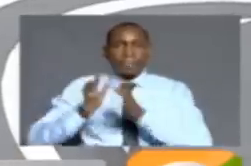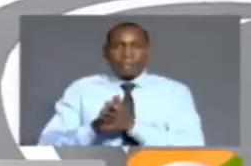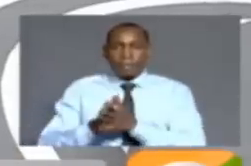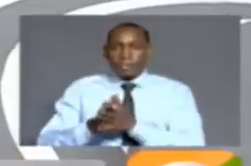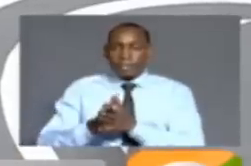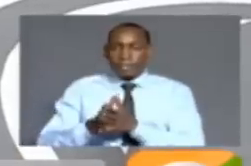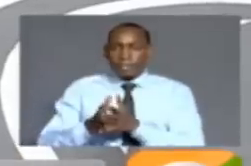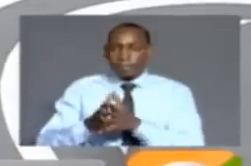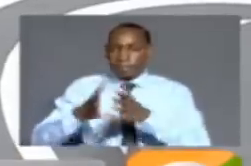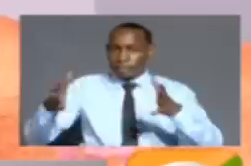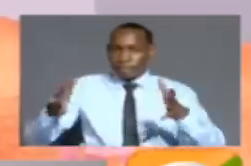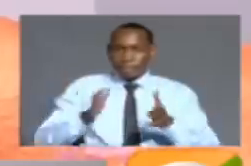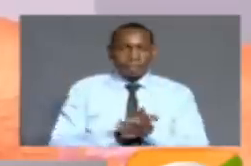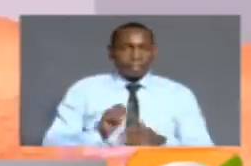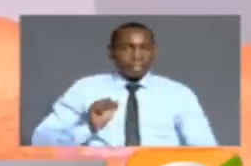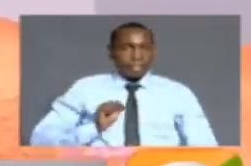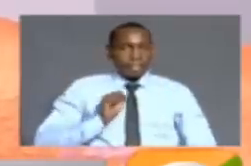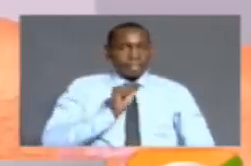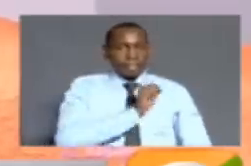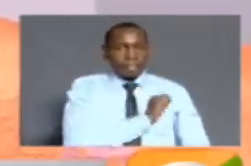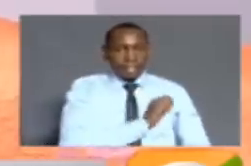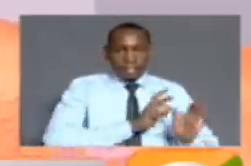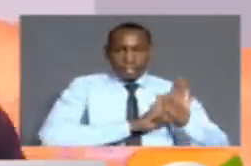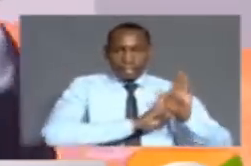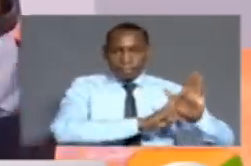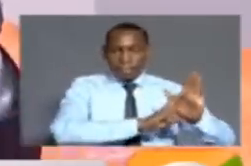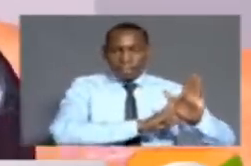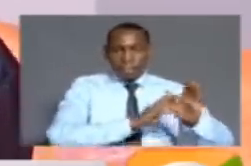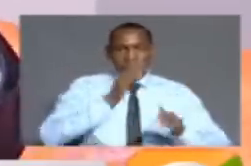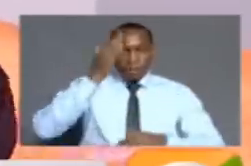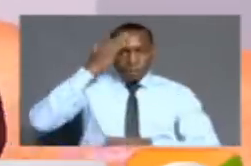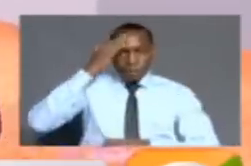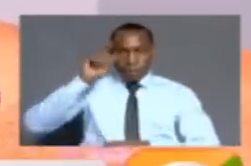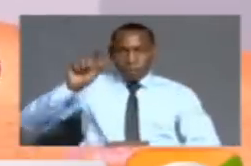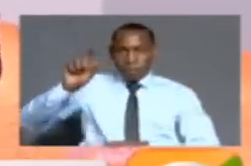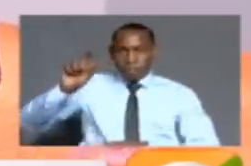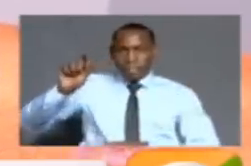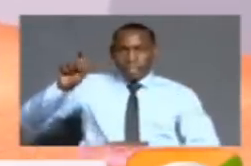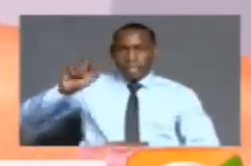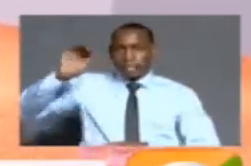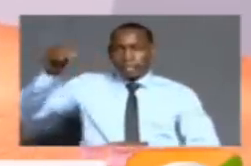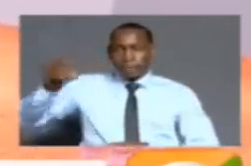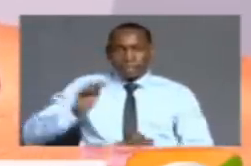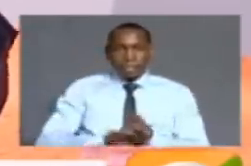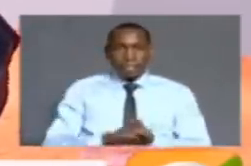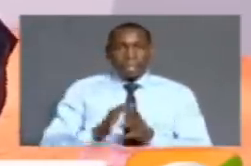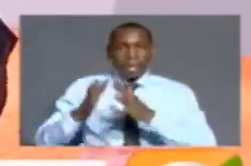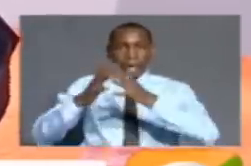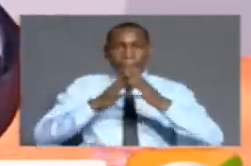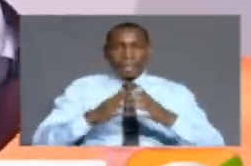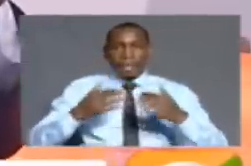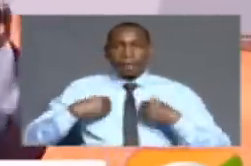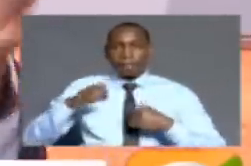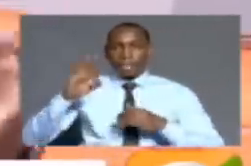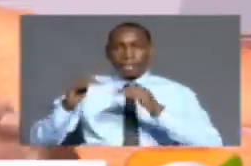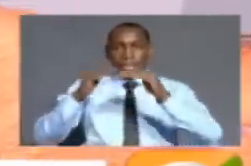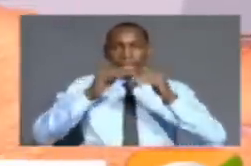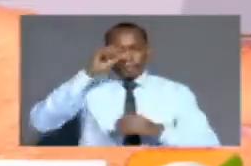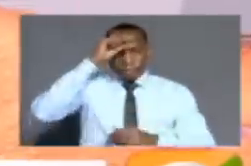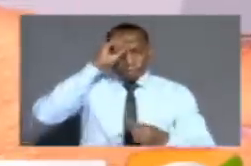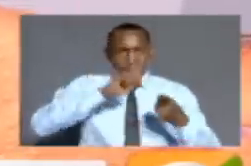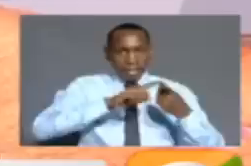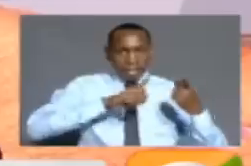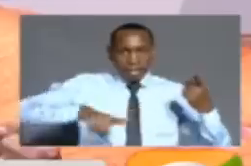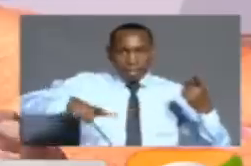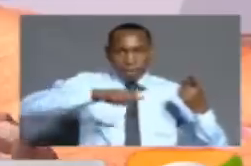state. They are state representatives. Right. Mm-hmm. Okay? Yeah. You know, in Texas, let's look at it this way. In the U.S., there are three levels of government. Mm. There is a